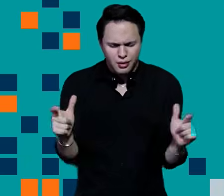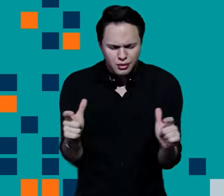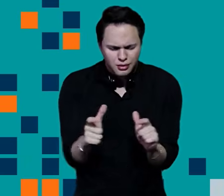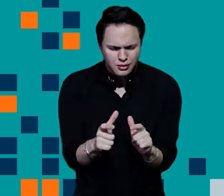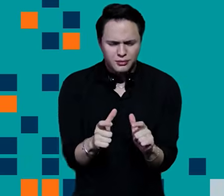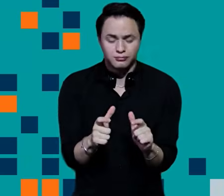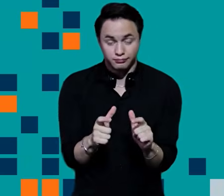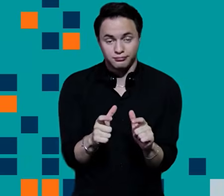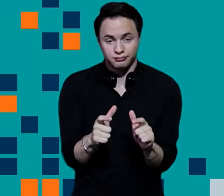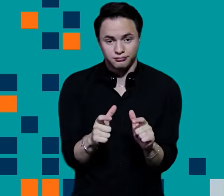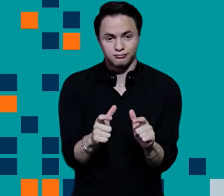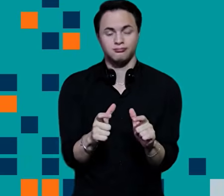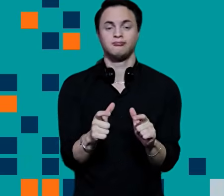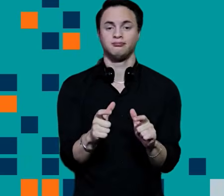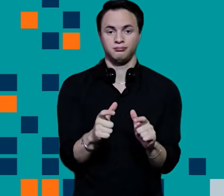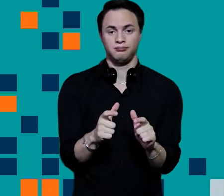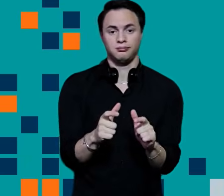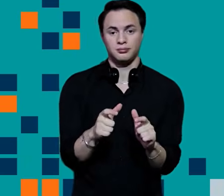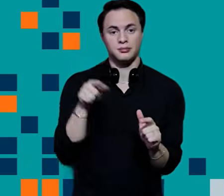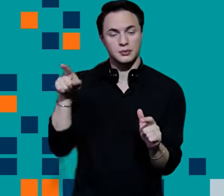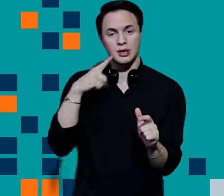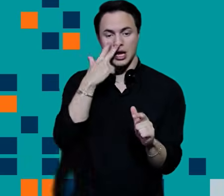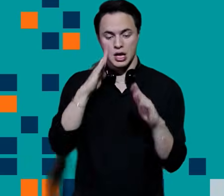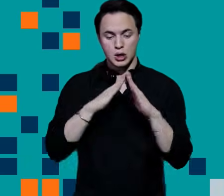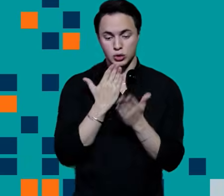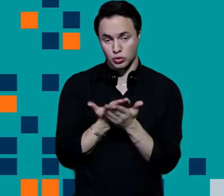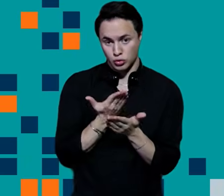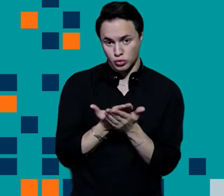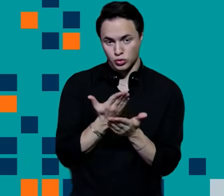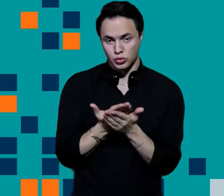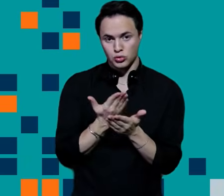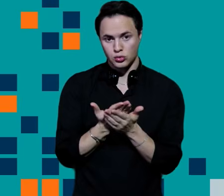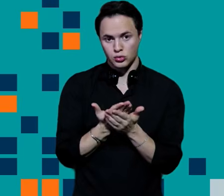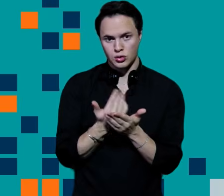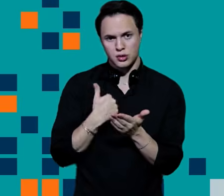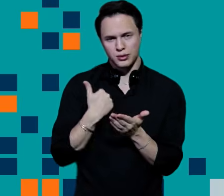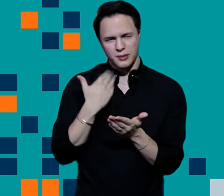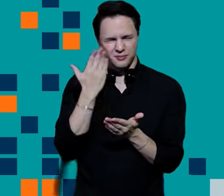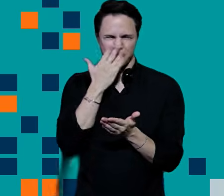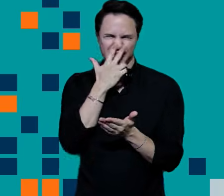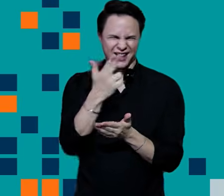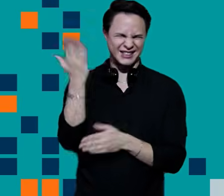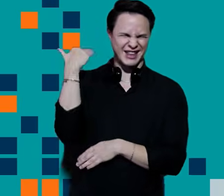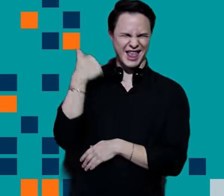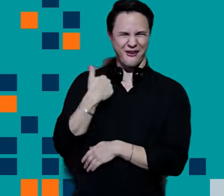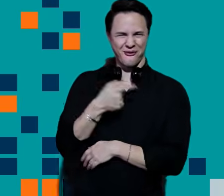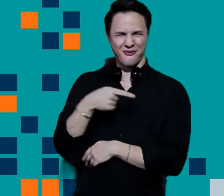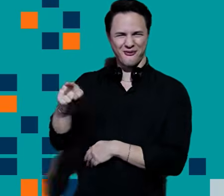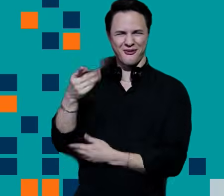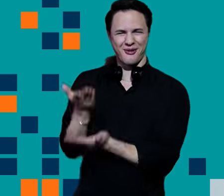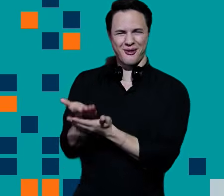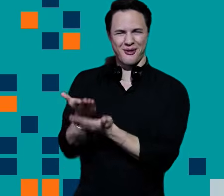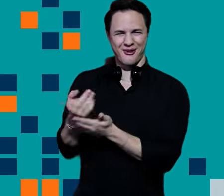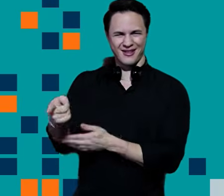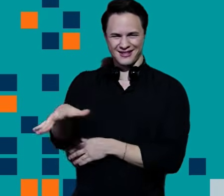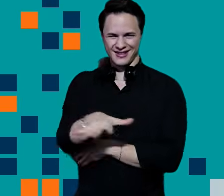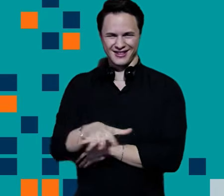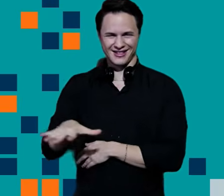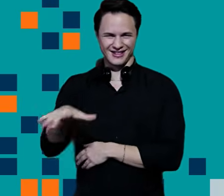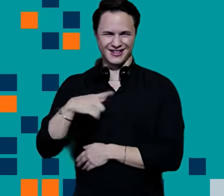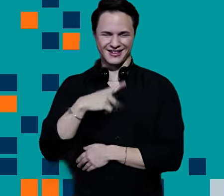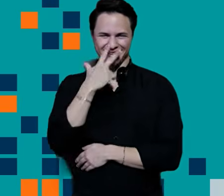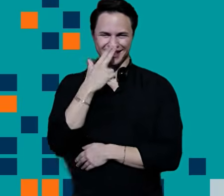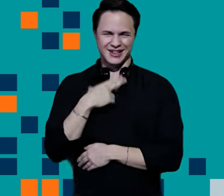big. Does this look like a school that anybody went to, that you walk up to it and it's surrounded by a parking lot and